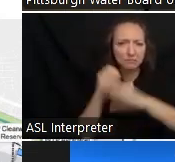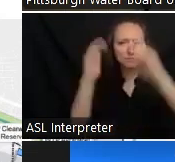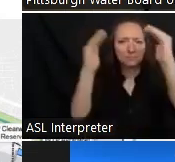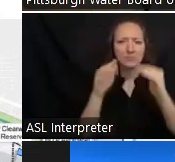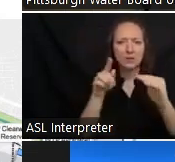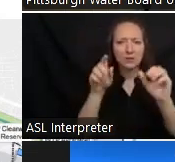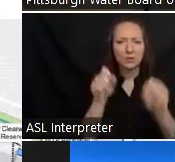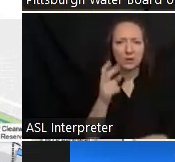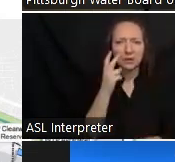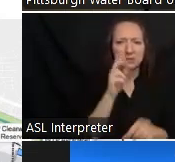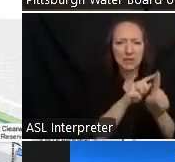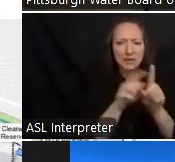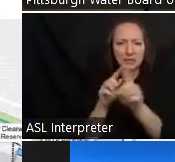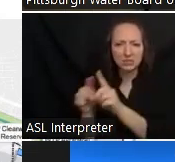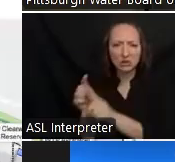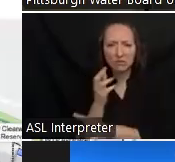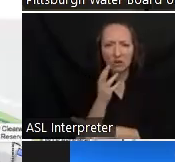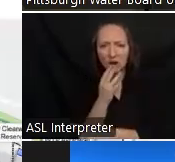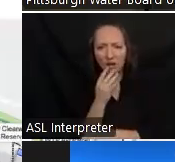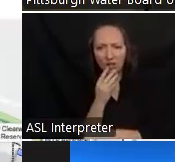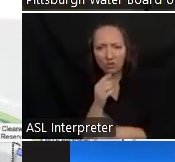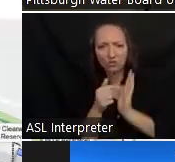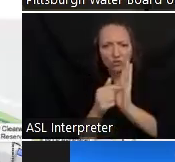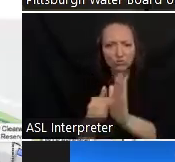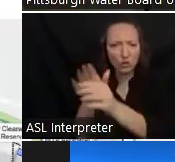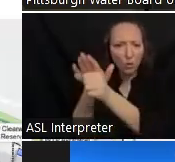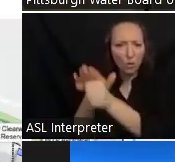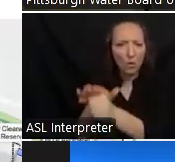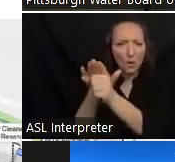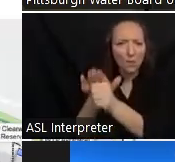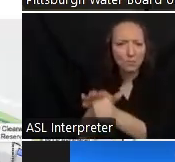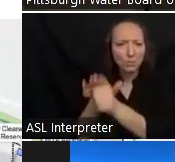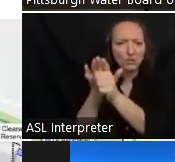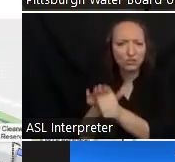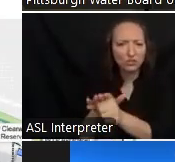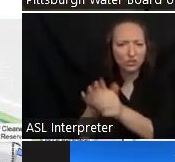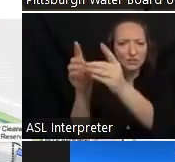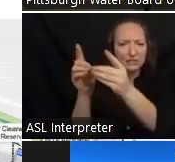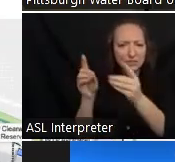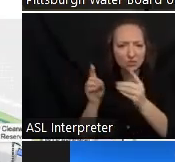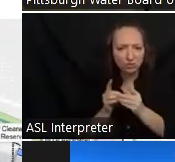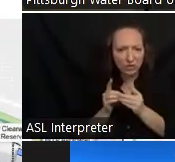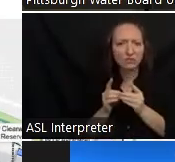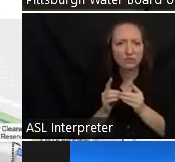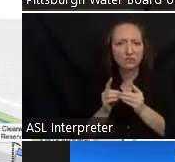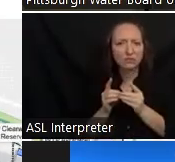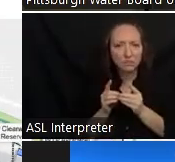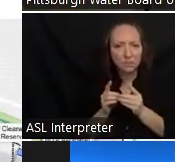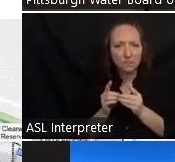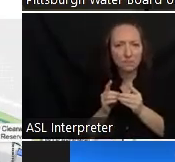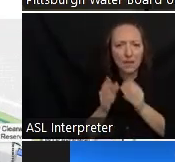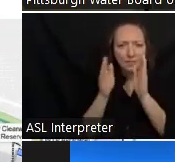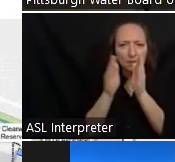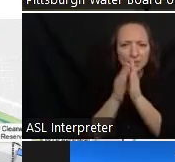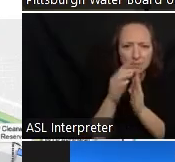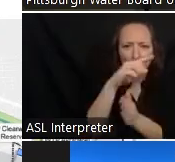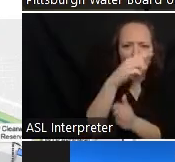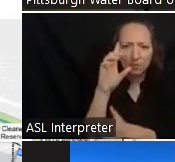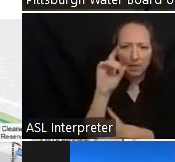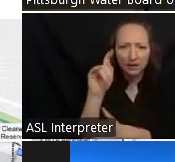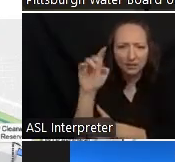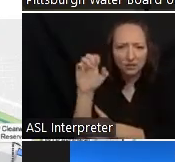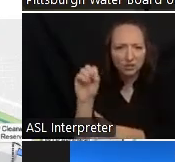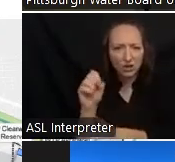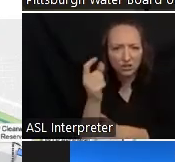routes. And as you can see, they're distributed across each one of those different colored pressure districts. Because of our system size, Pittsburgh Water